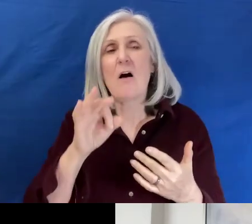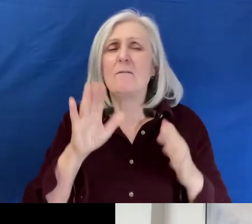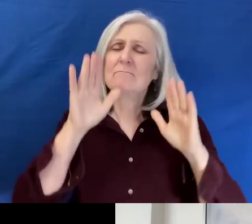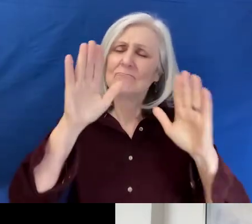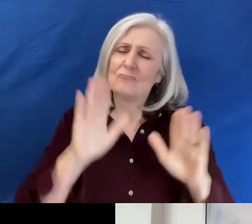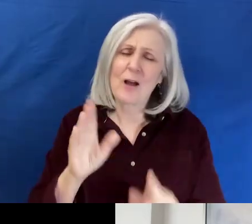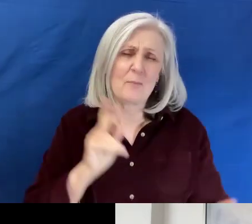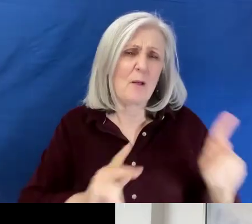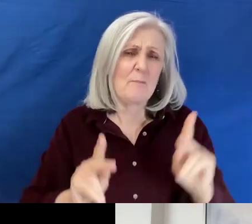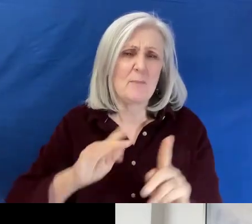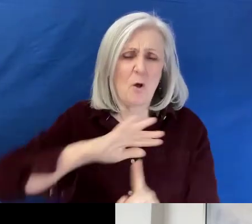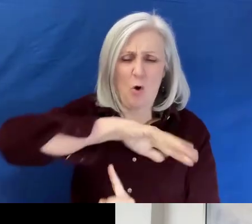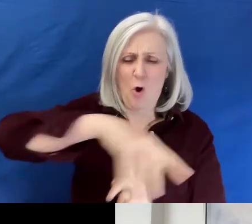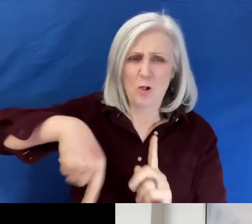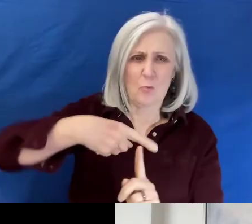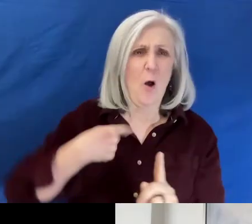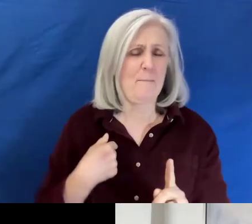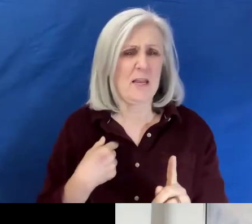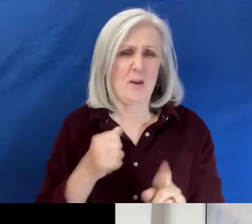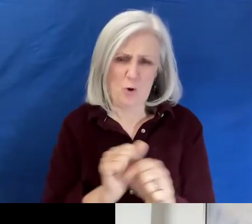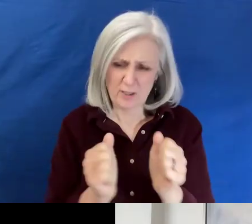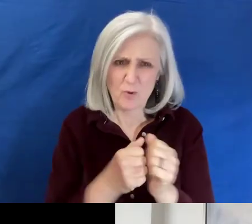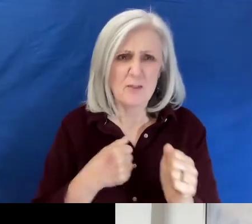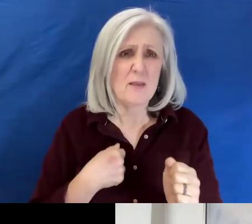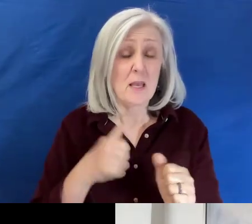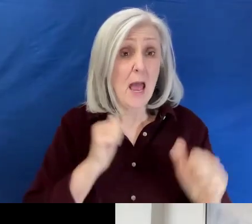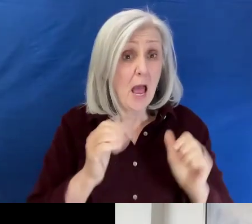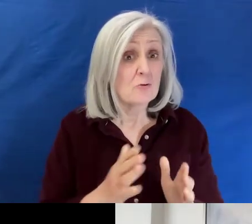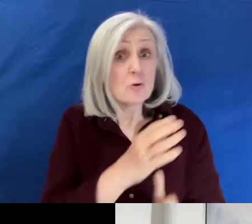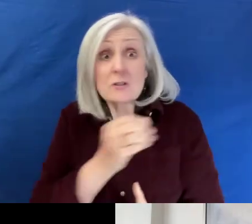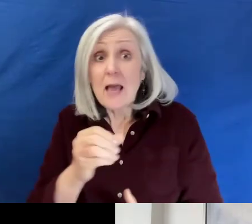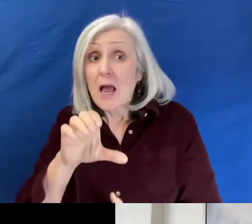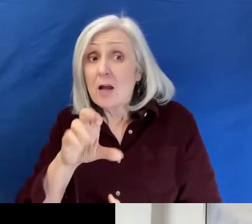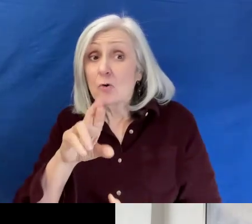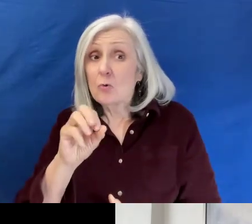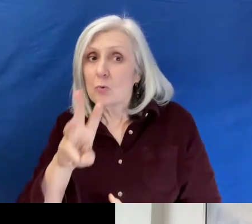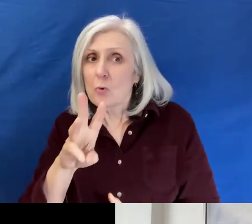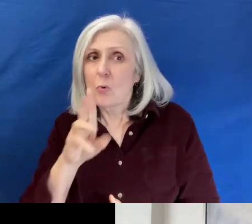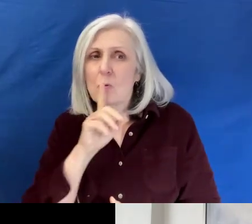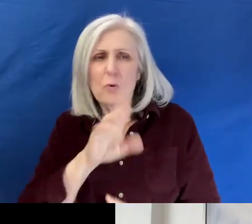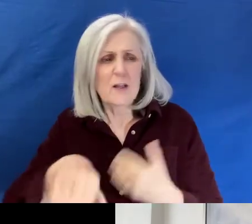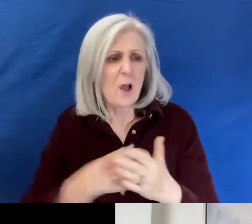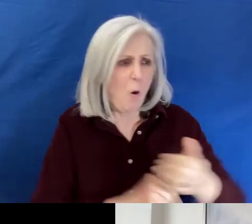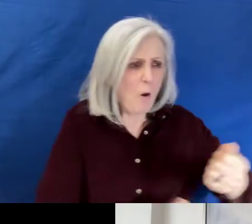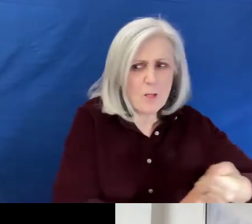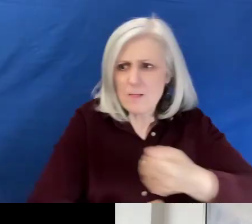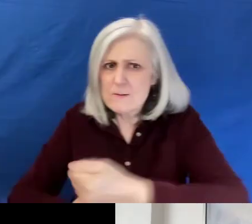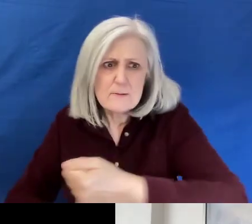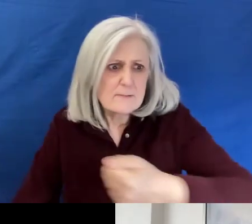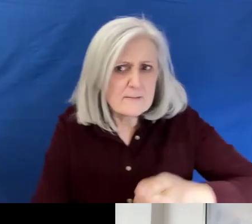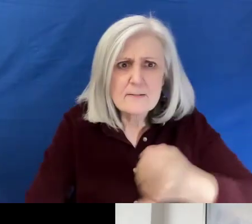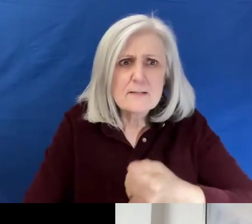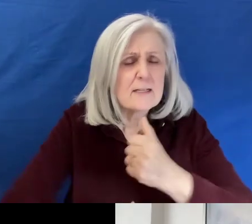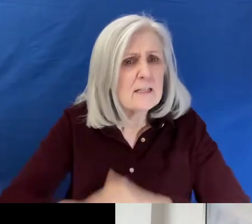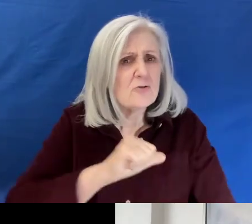me on this show, and not just the actors, but the crew members as well. Like we just really lift each other up, and we're all so